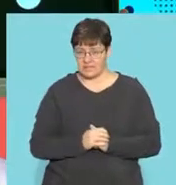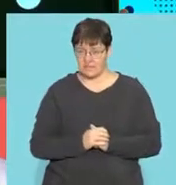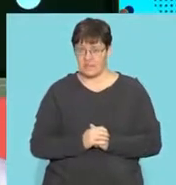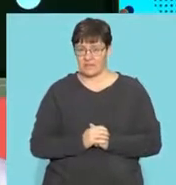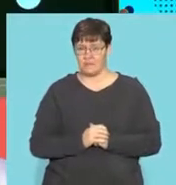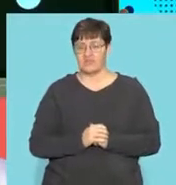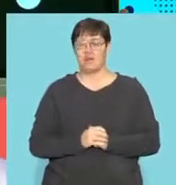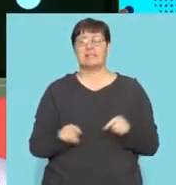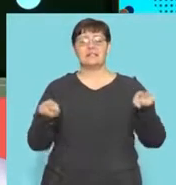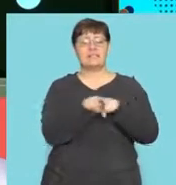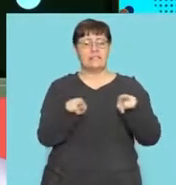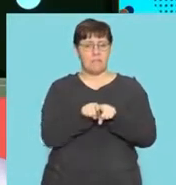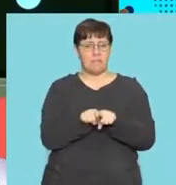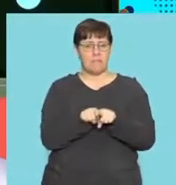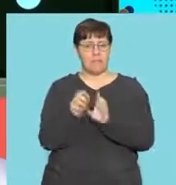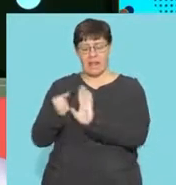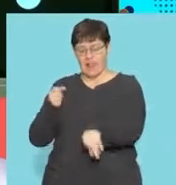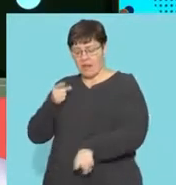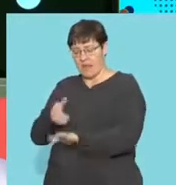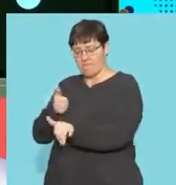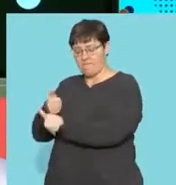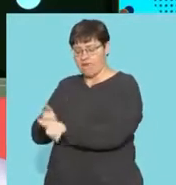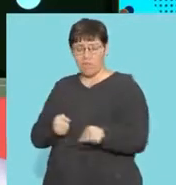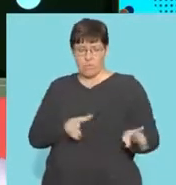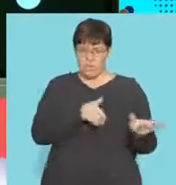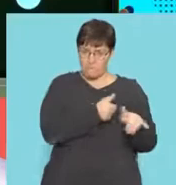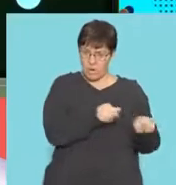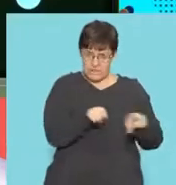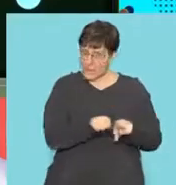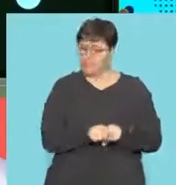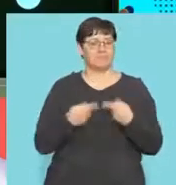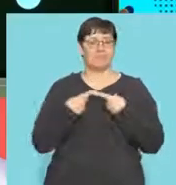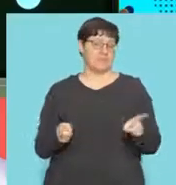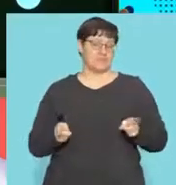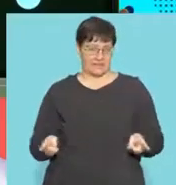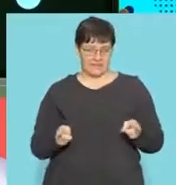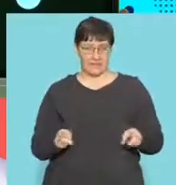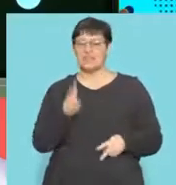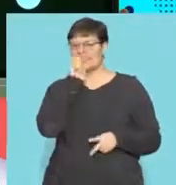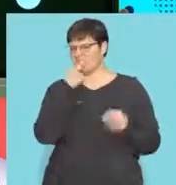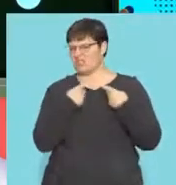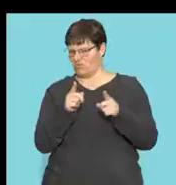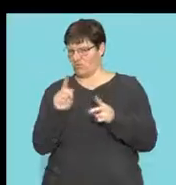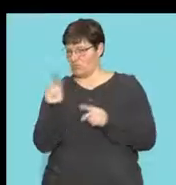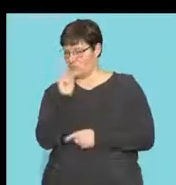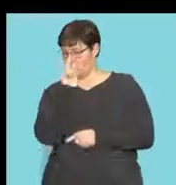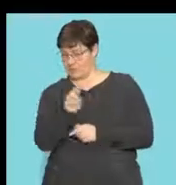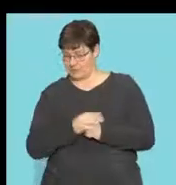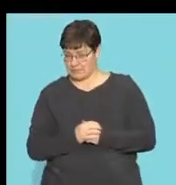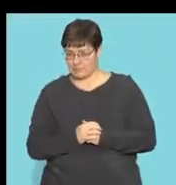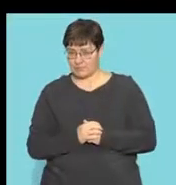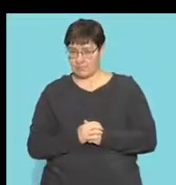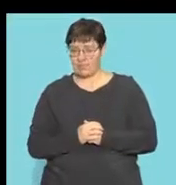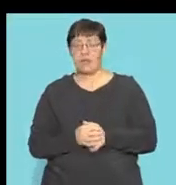wasn't following the same pattern as for the galvanic cell. That's important. We're going to see another difference shortly. So the next thing